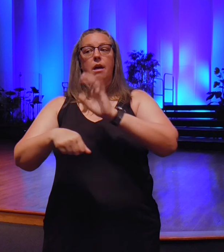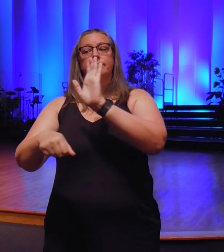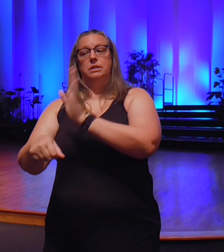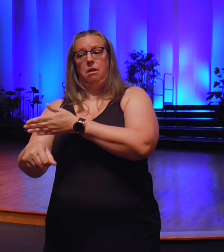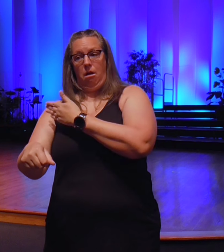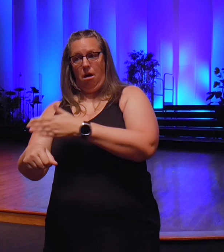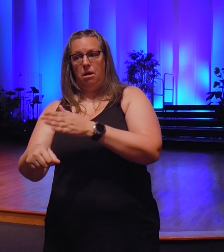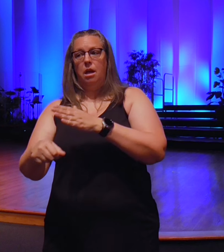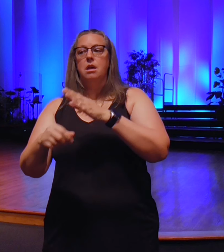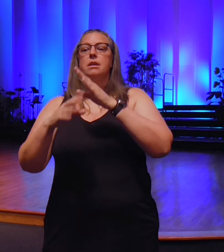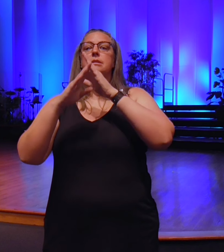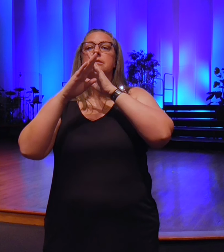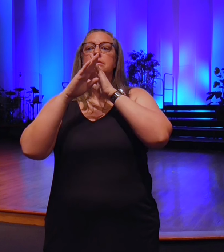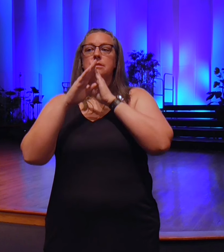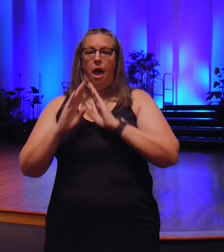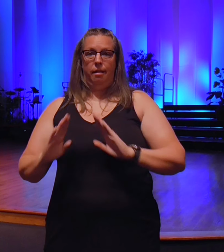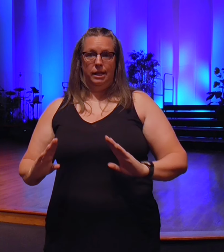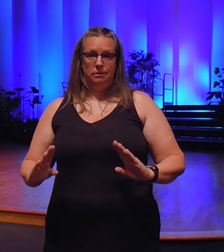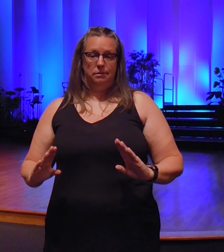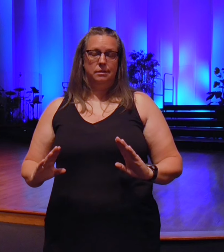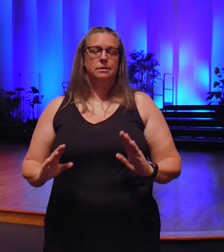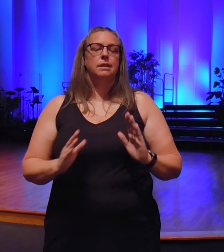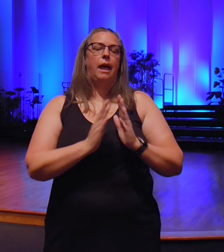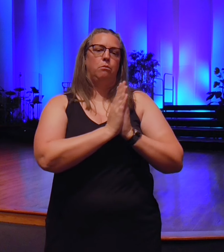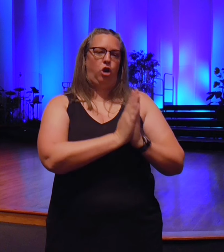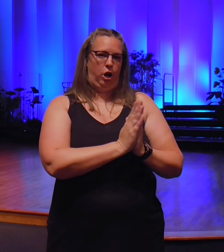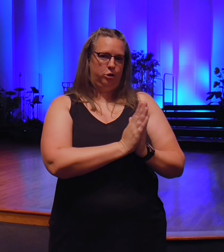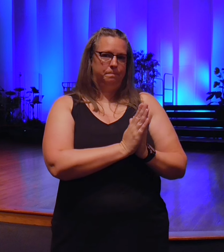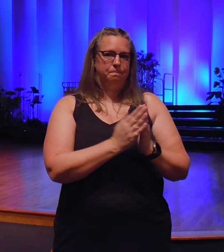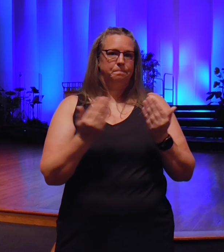song, a little bit of stillness, and prayer.